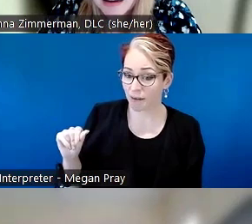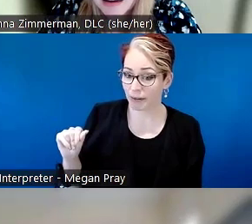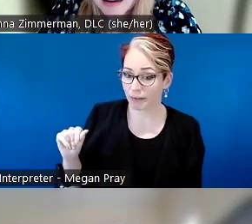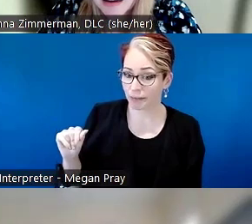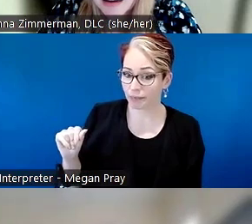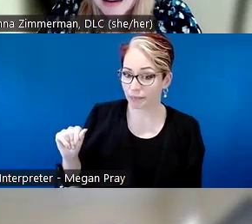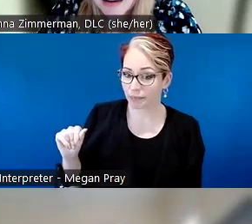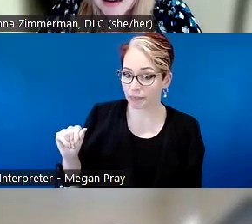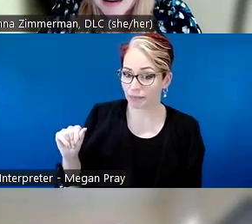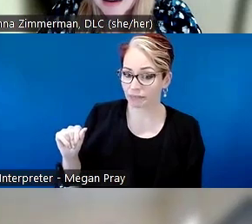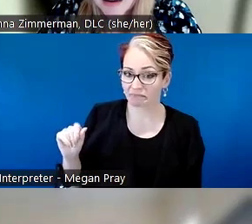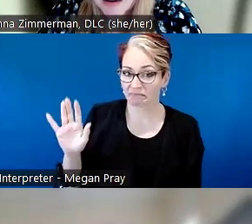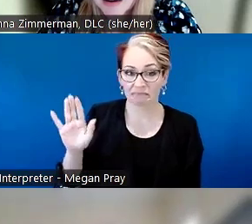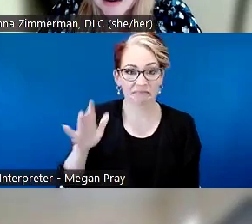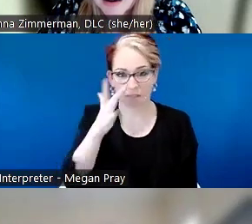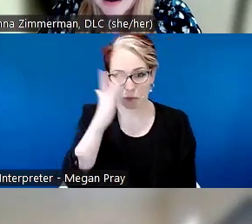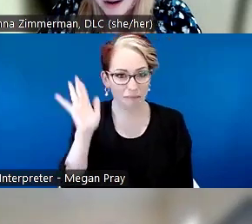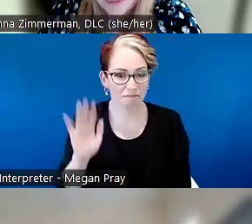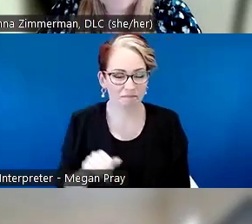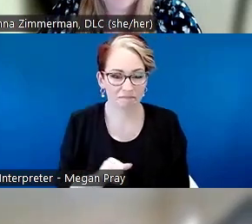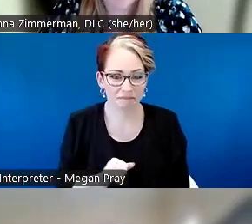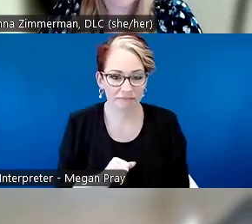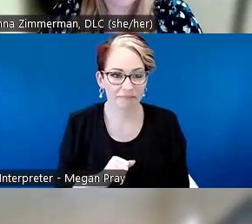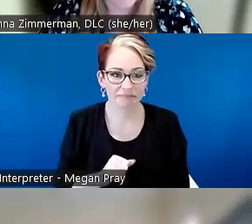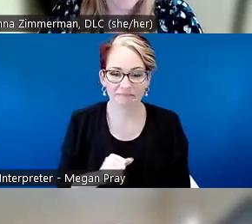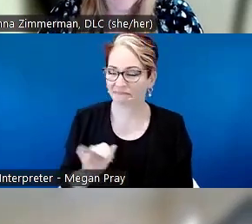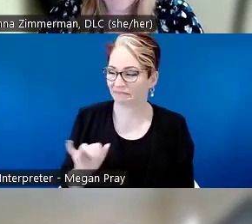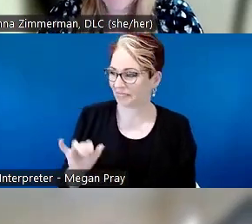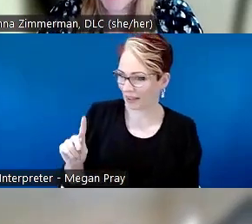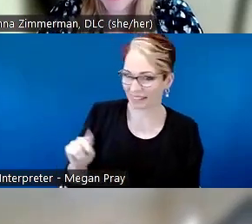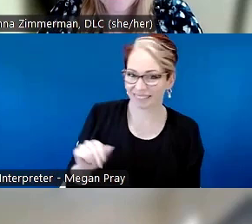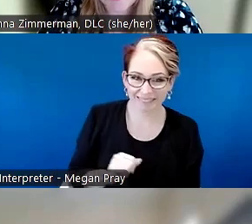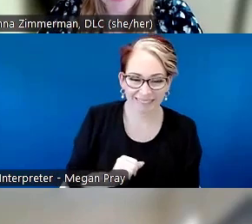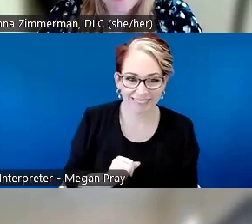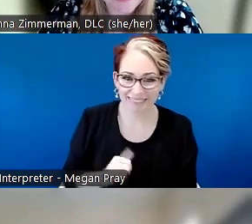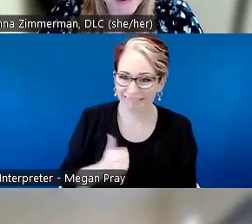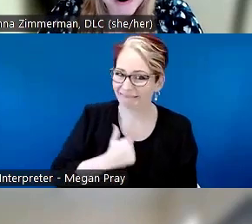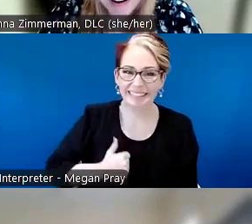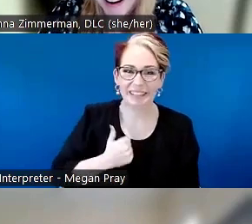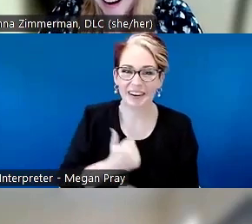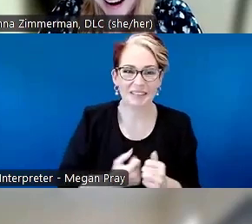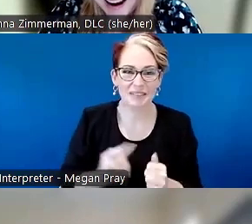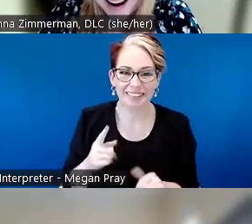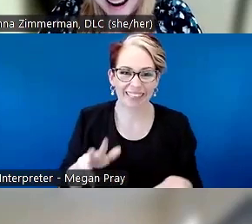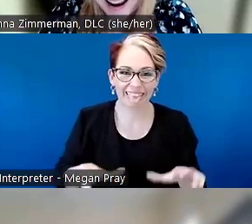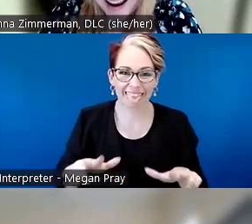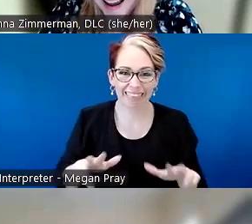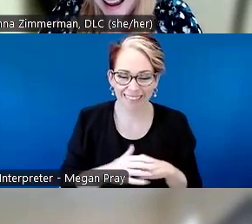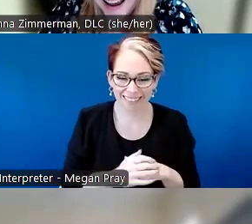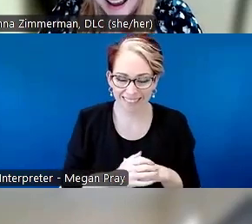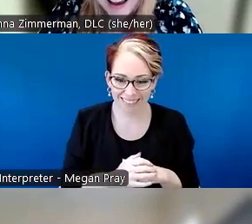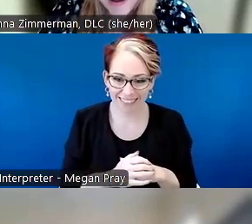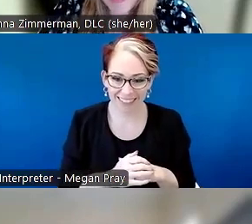Never mind. Oh, okay. Sorry about that, everyone.